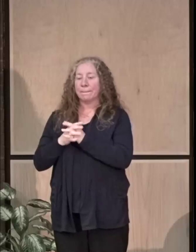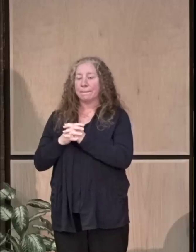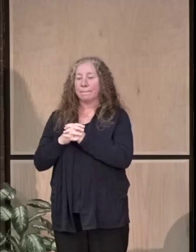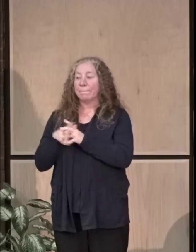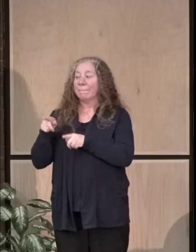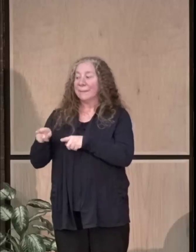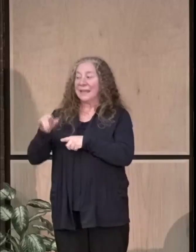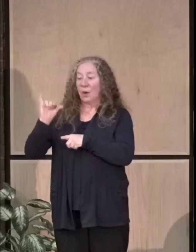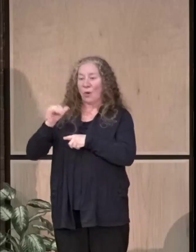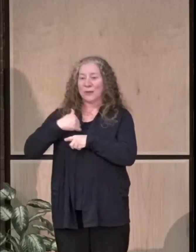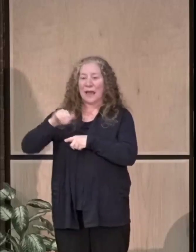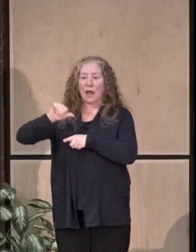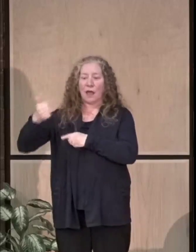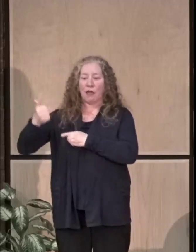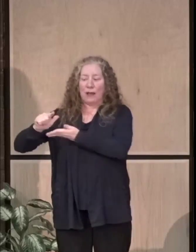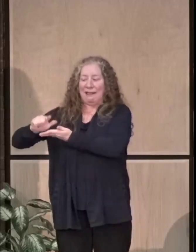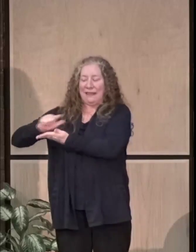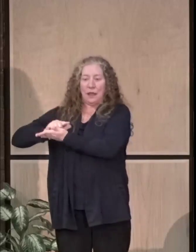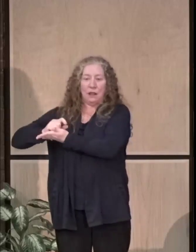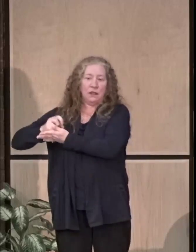a legal matter outside of the